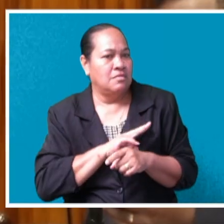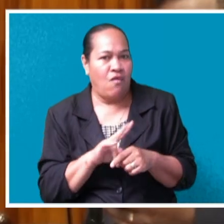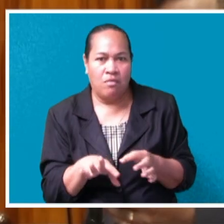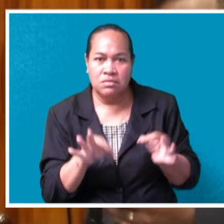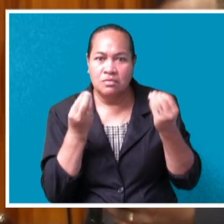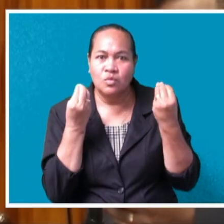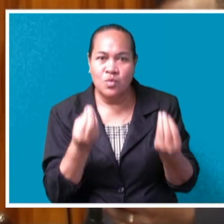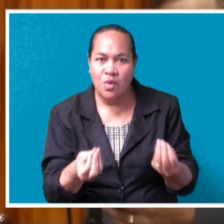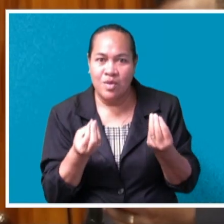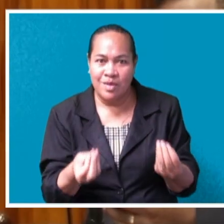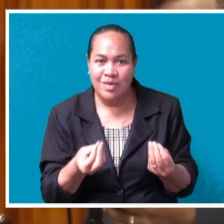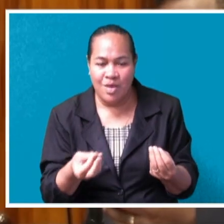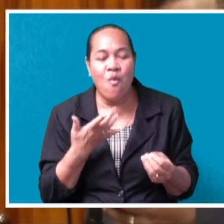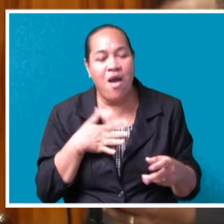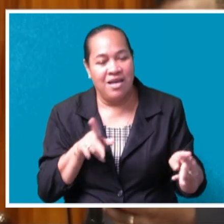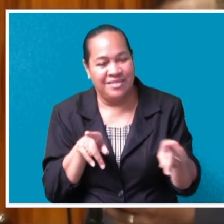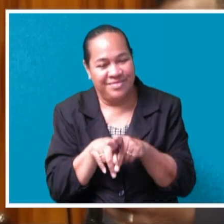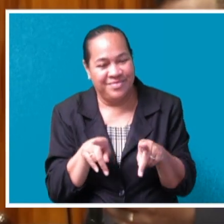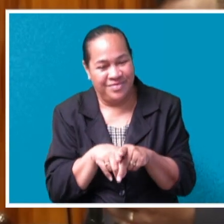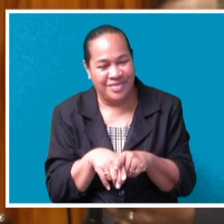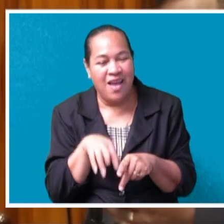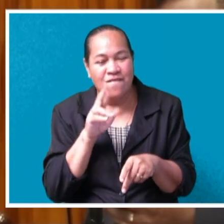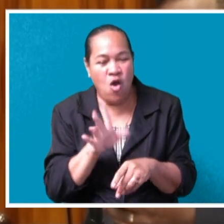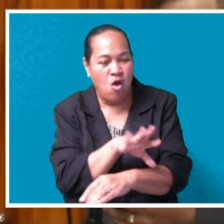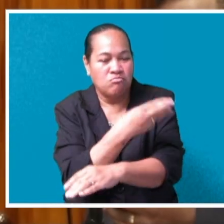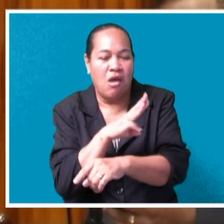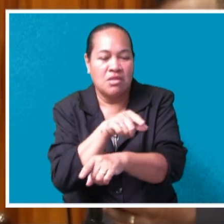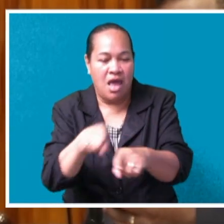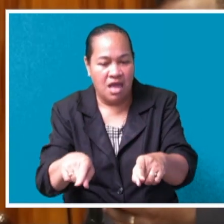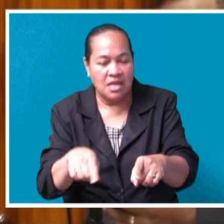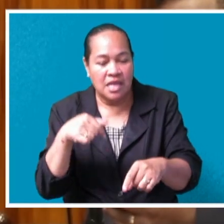partnership in supporting maritime security in the Pacific region.